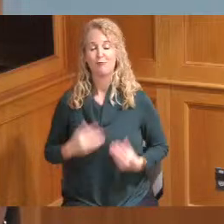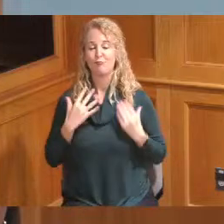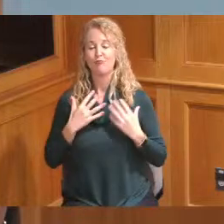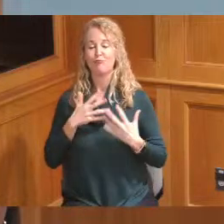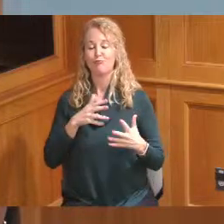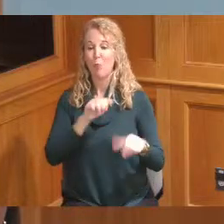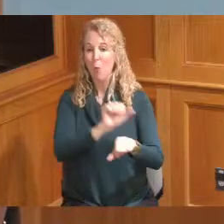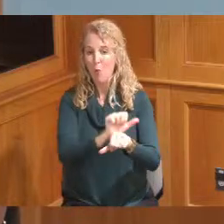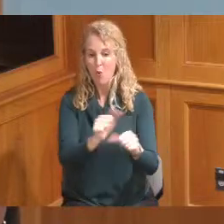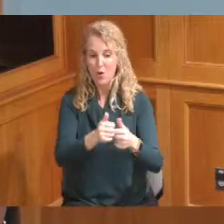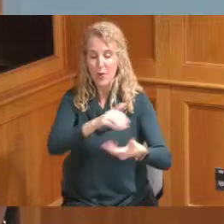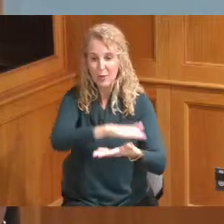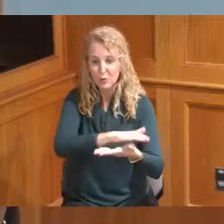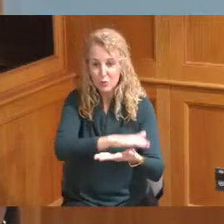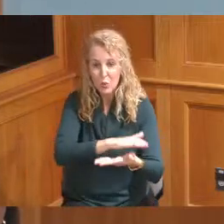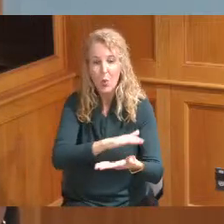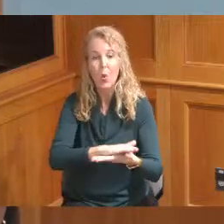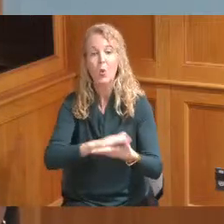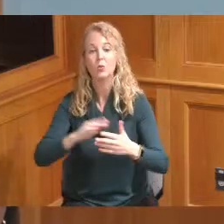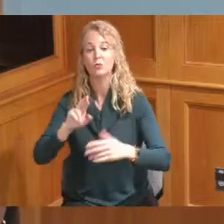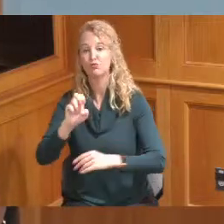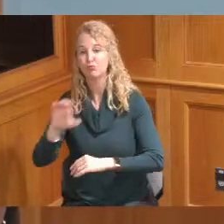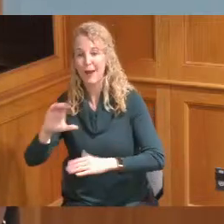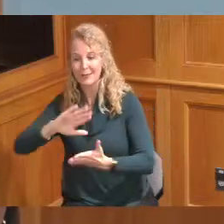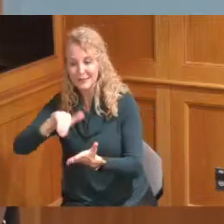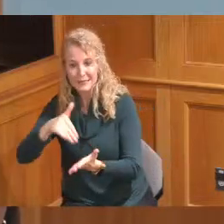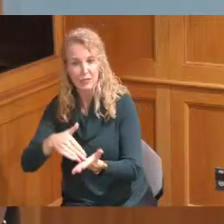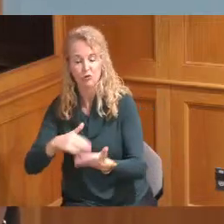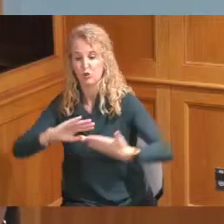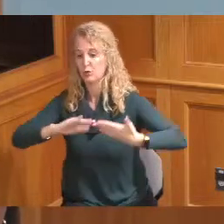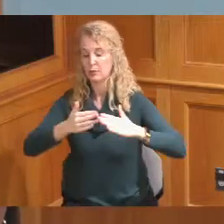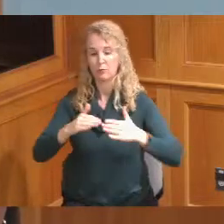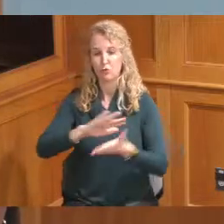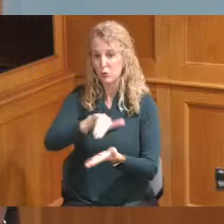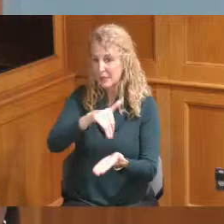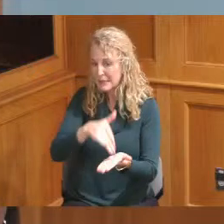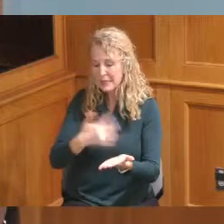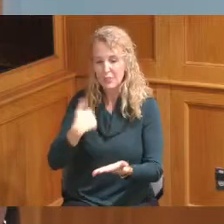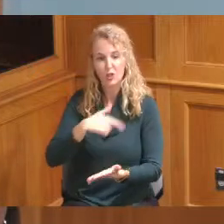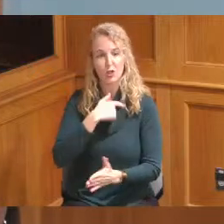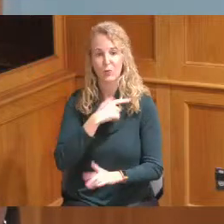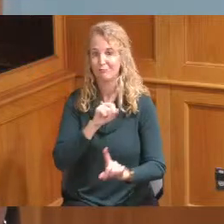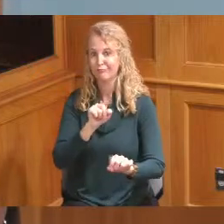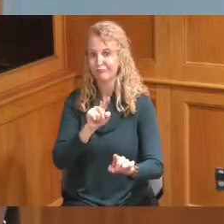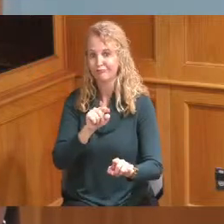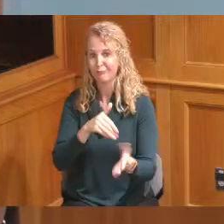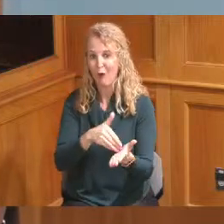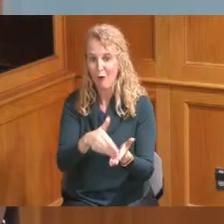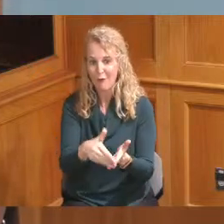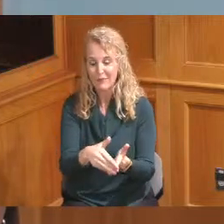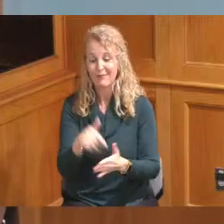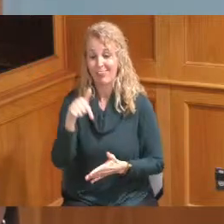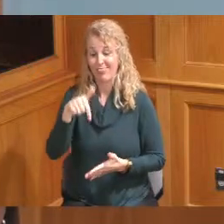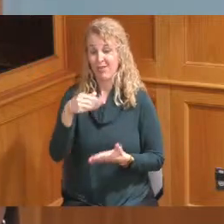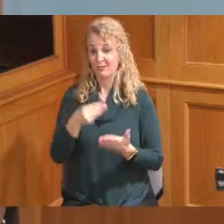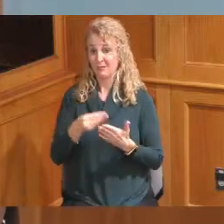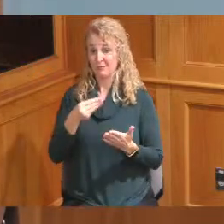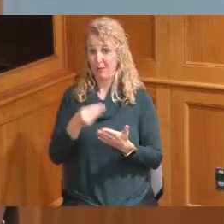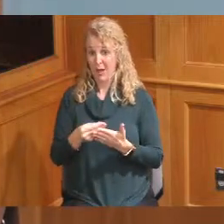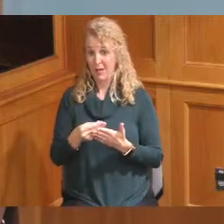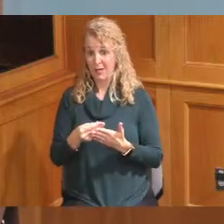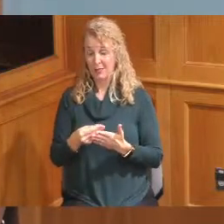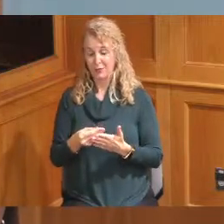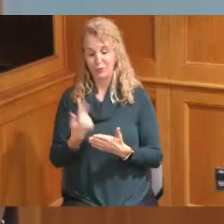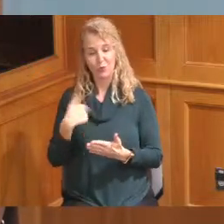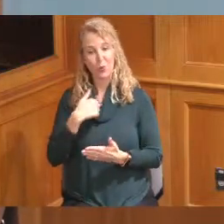school districts, and recreation centers and community here in Hamilton County. With this grant, we'll try